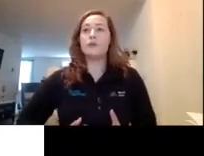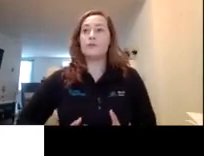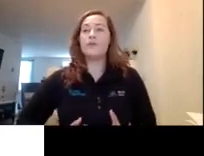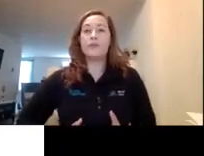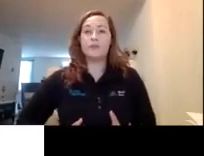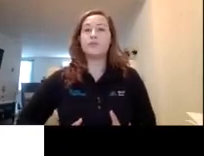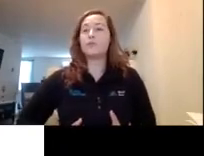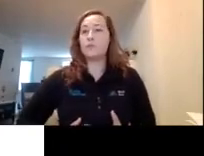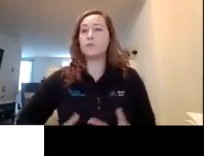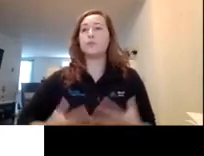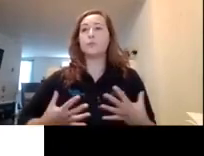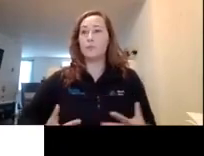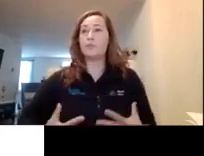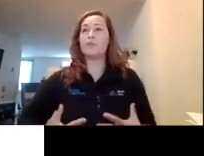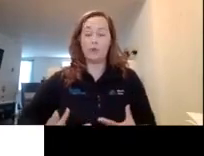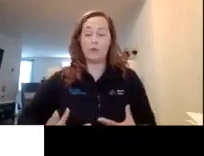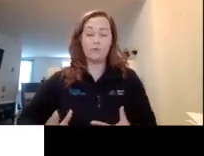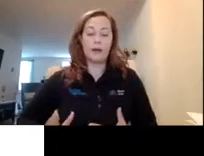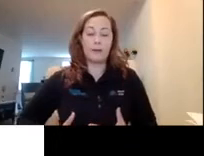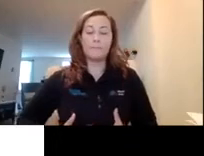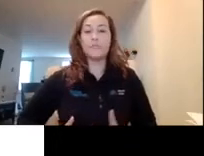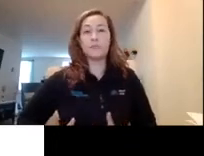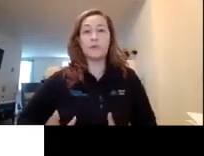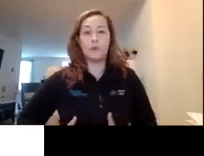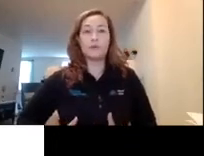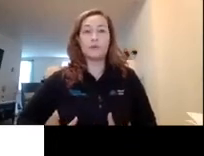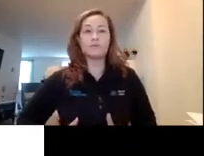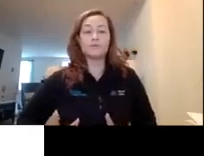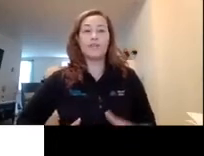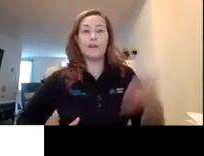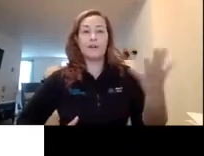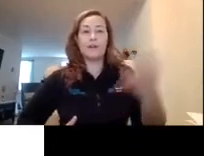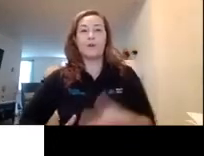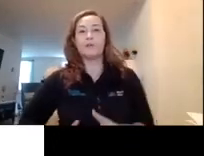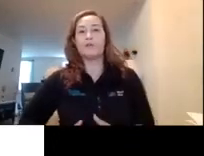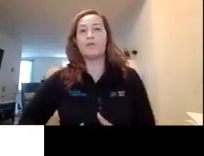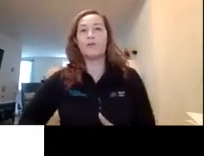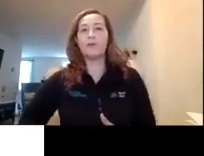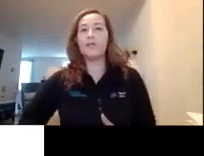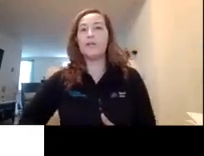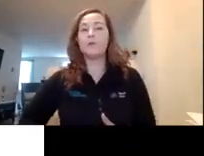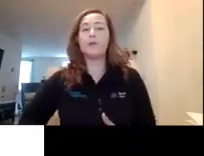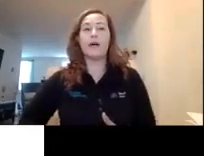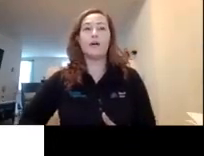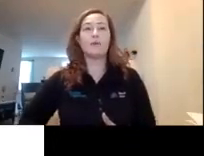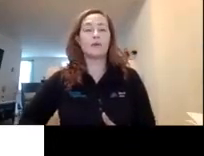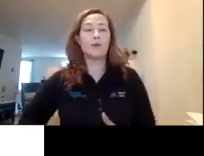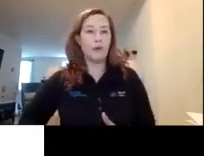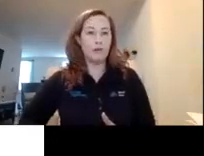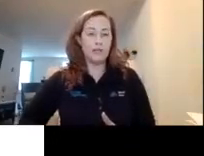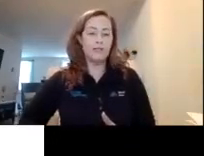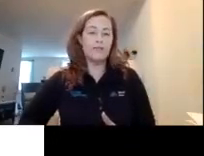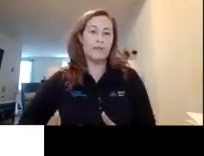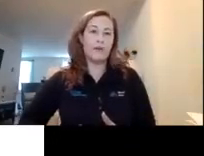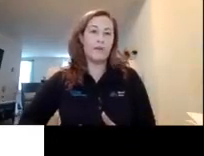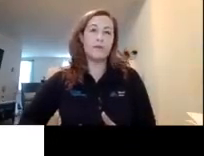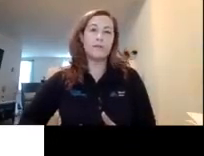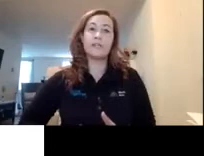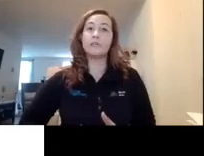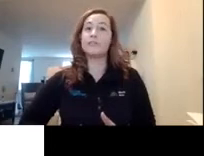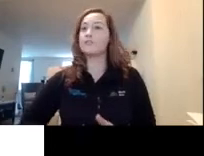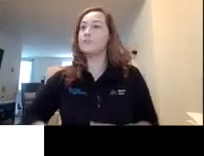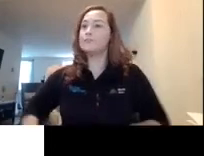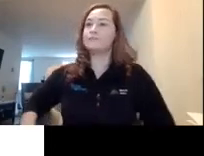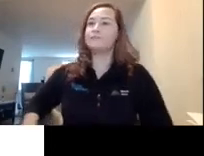through their fears to perform the work. On the photo here, we have our colleague from